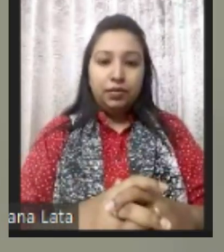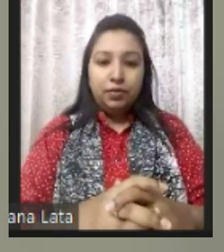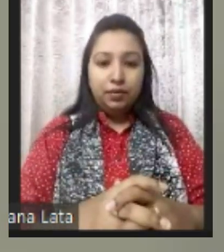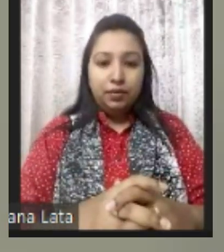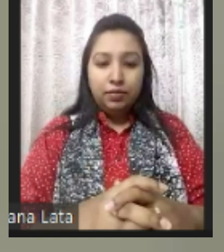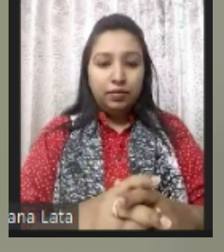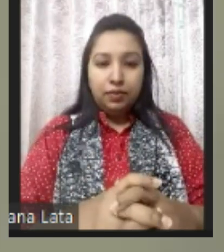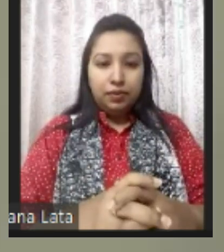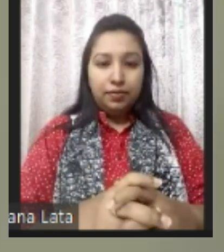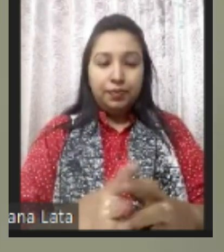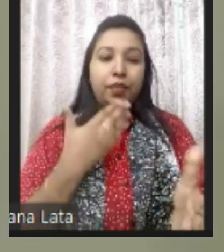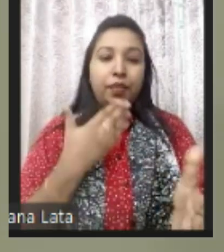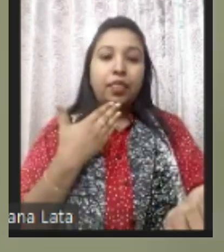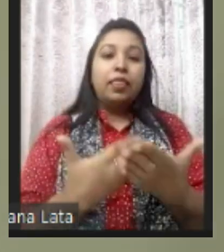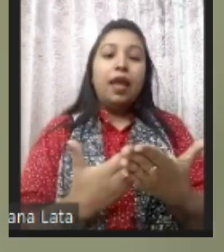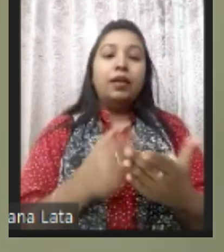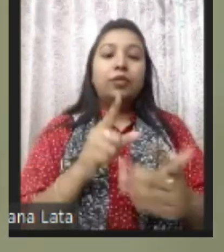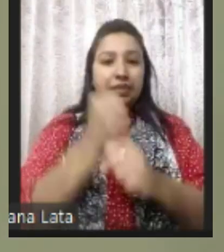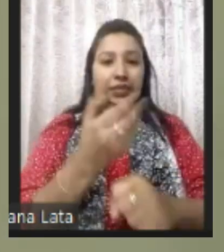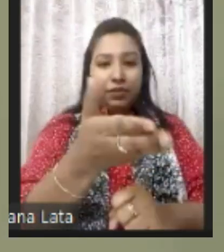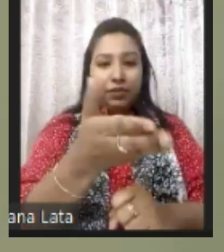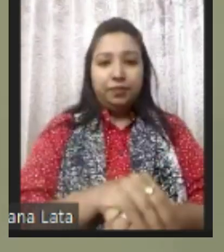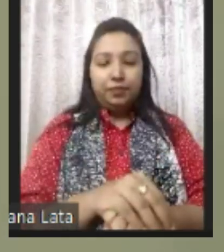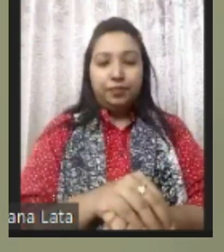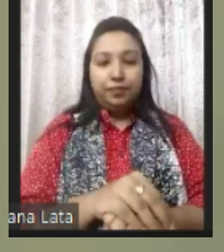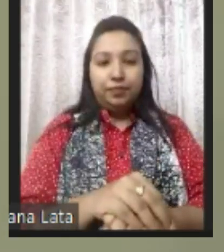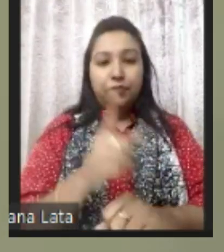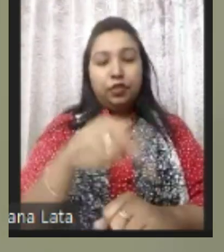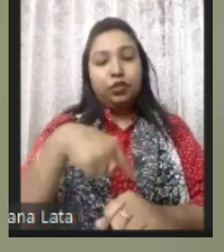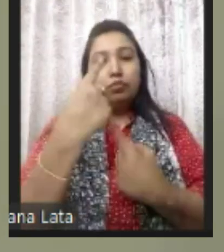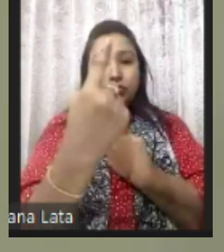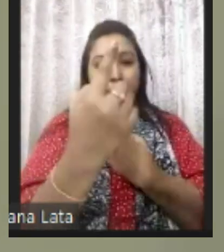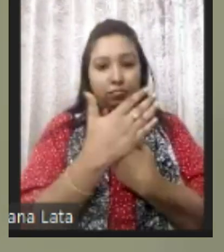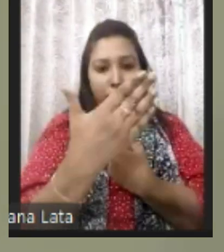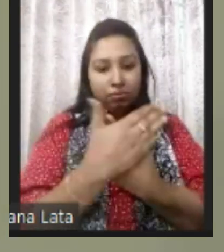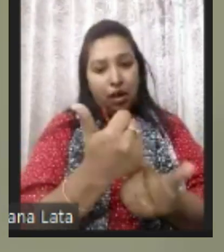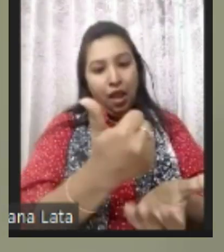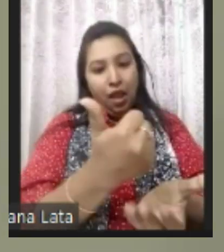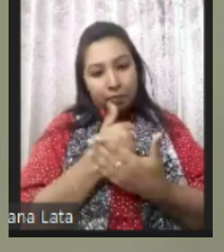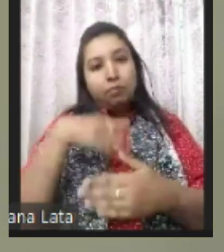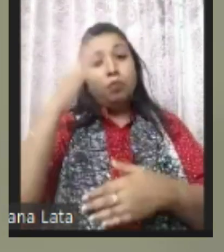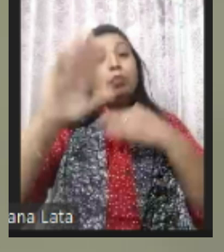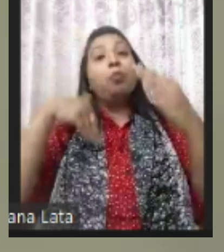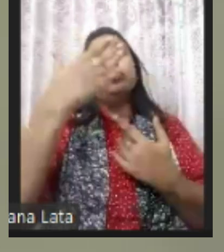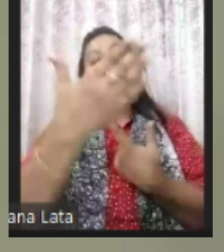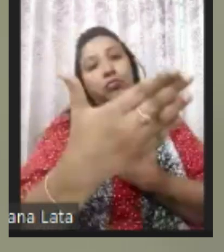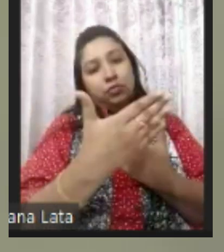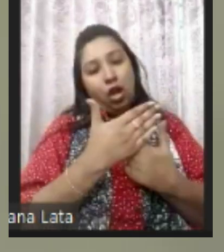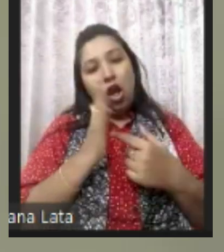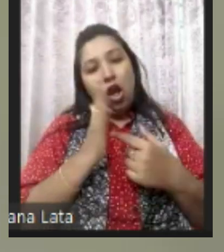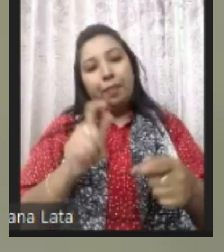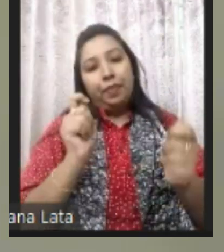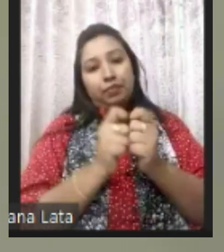Thank you very much, Honorable DG. You've always guided us and will continue to guide us in future to ensure that persons